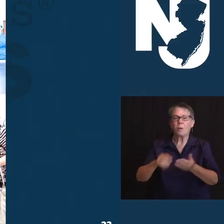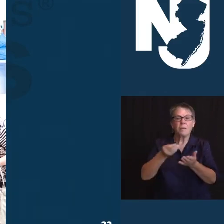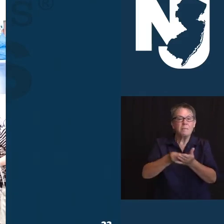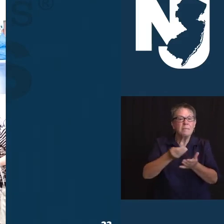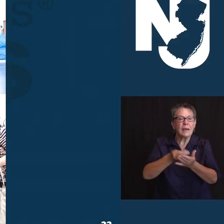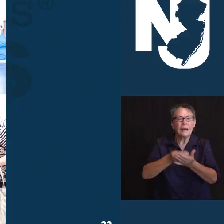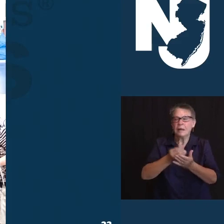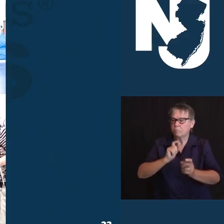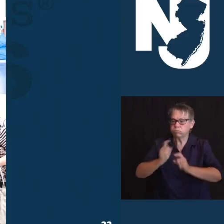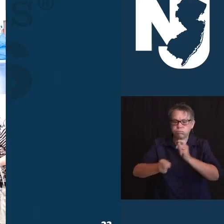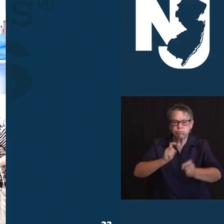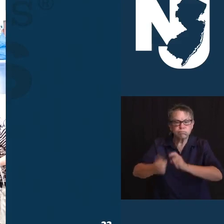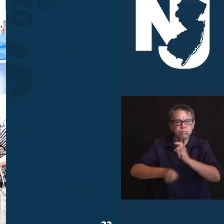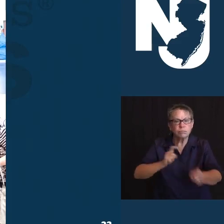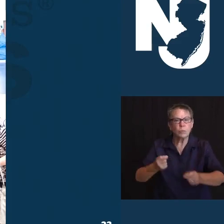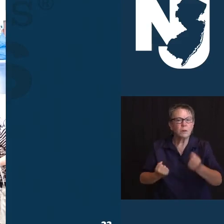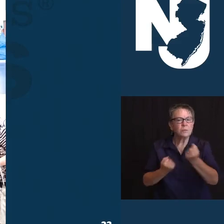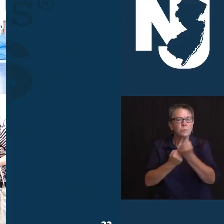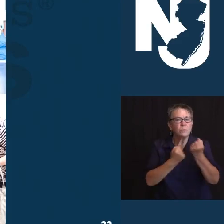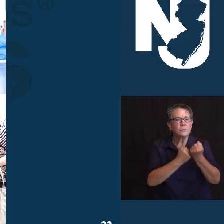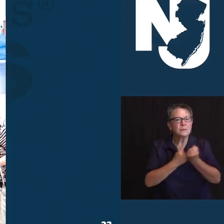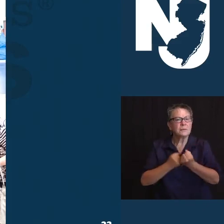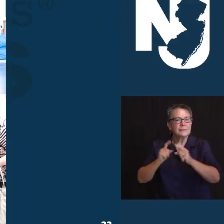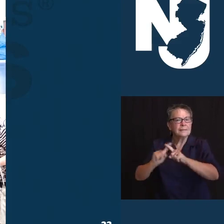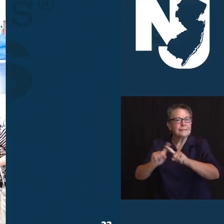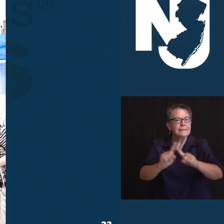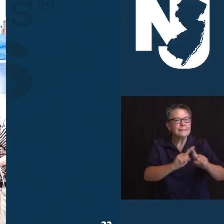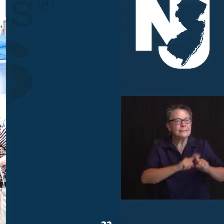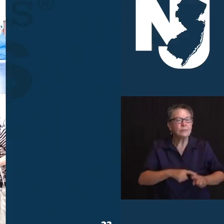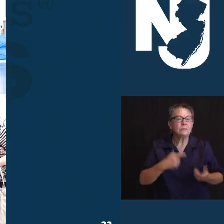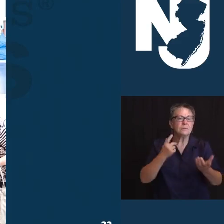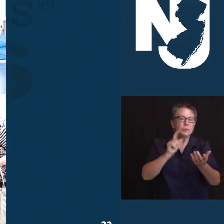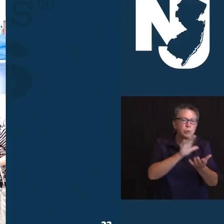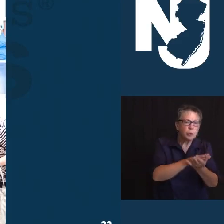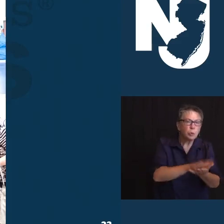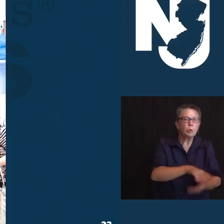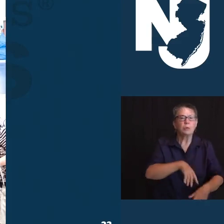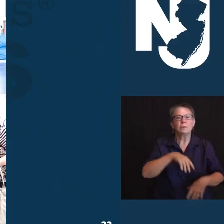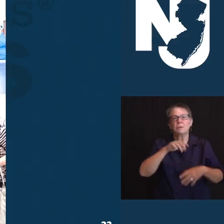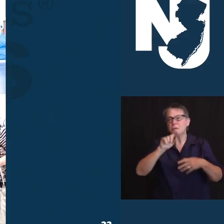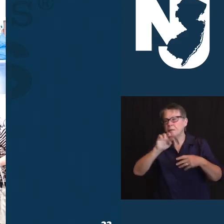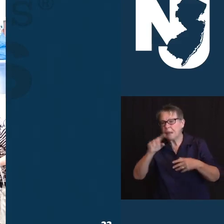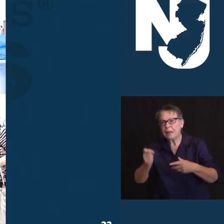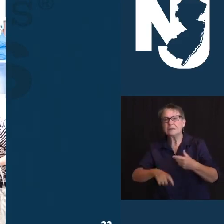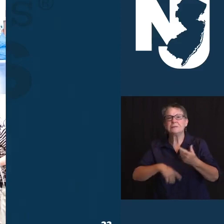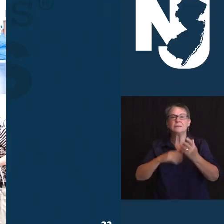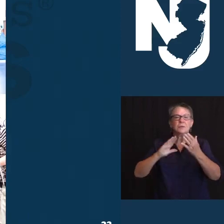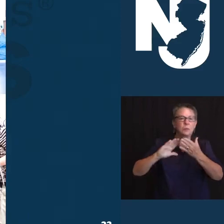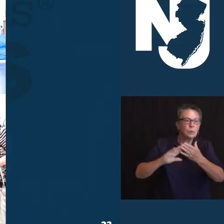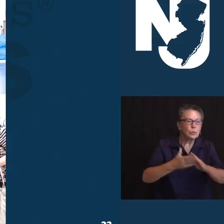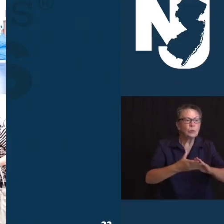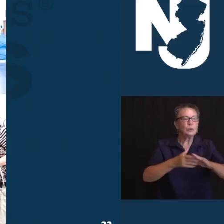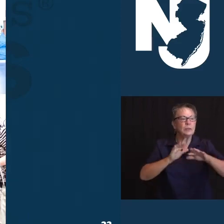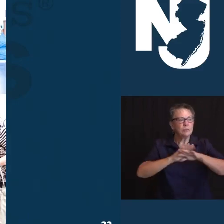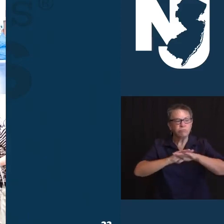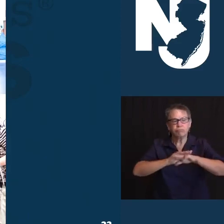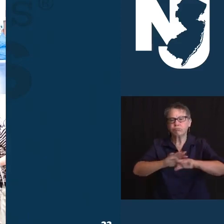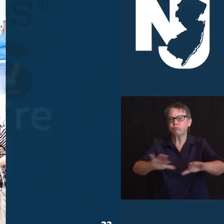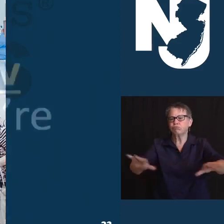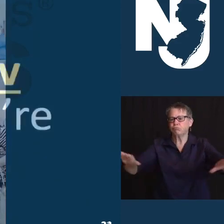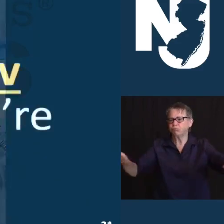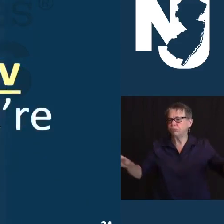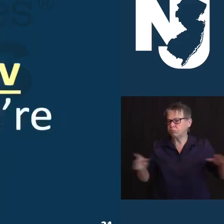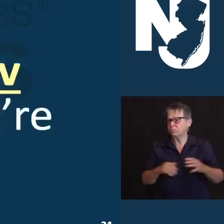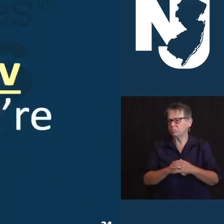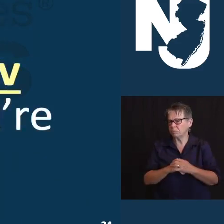transportation to food security, and frankly, even as we're living it now, our statewide recovery from COVID-19. And again,